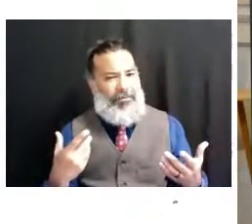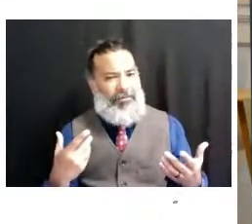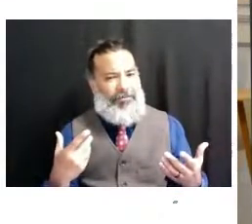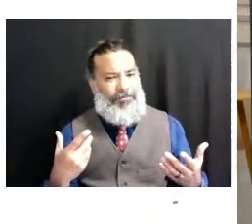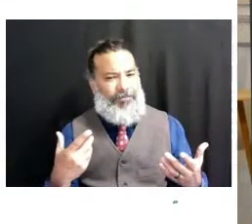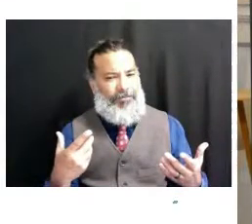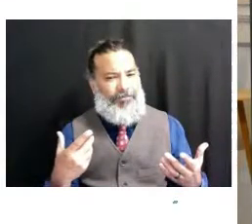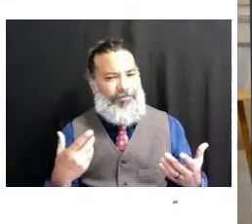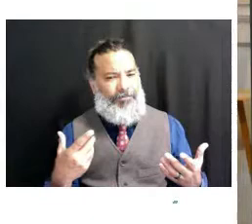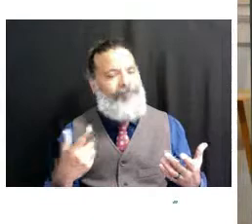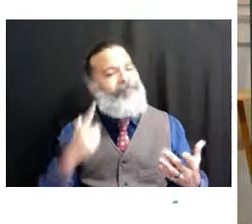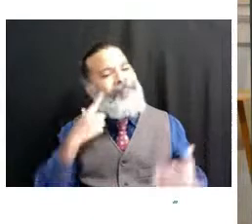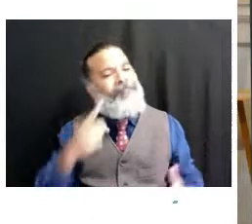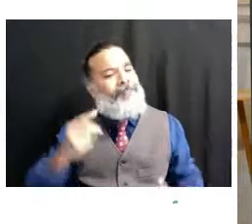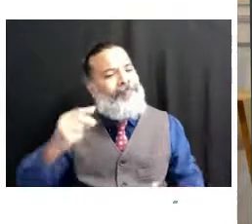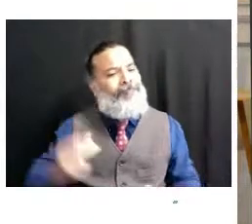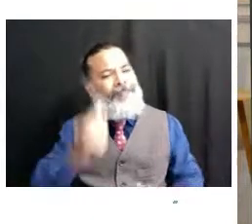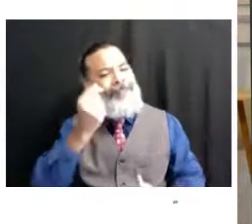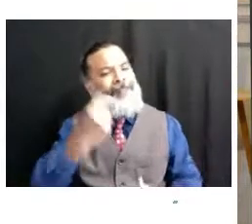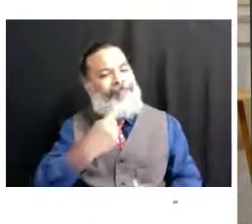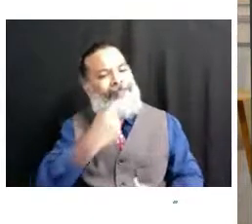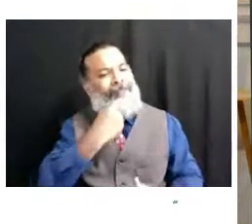it's just too bad that we